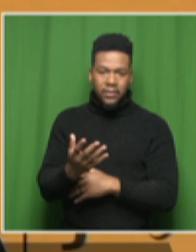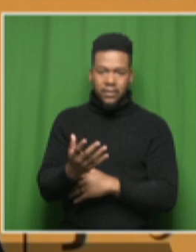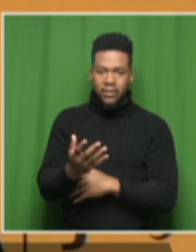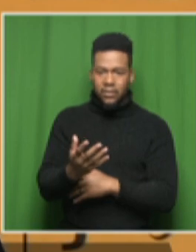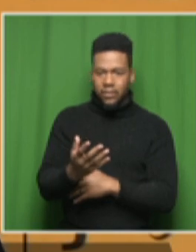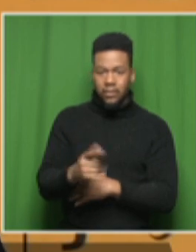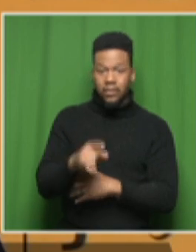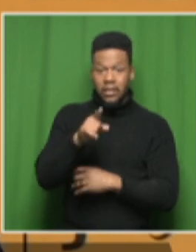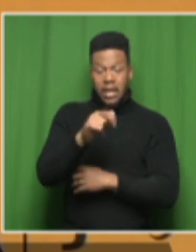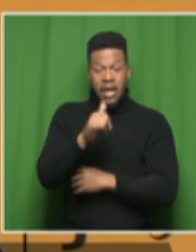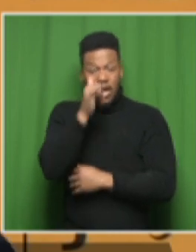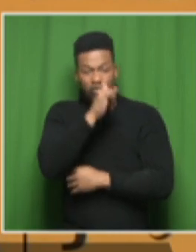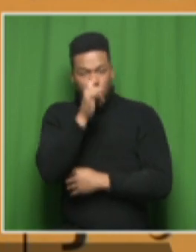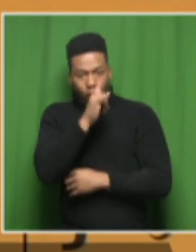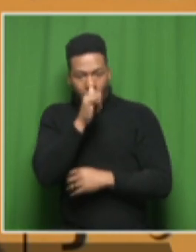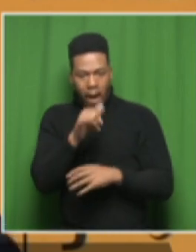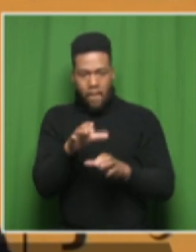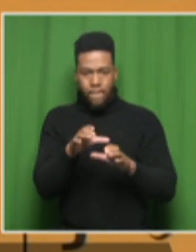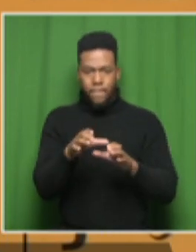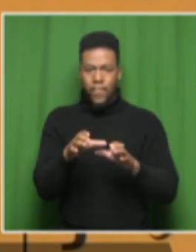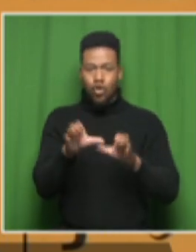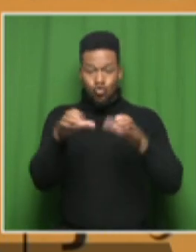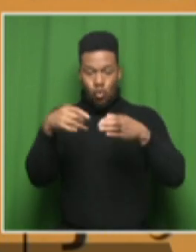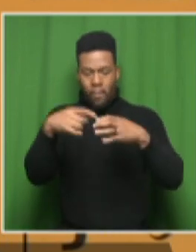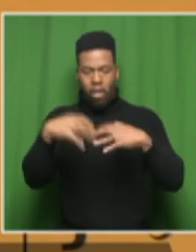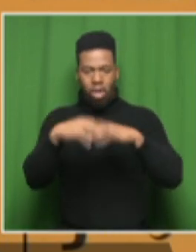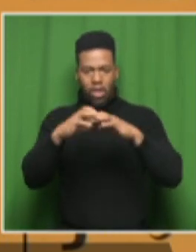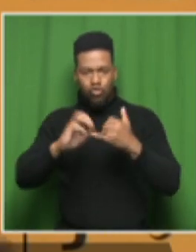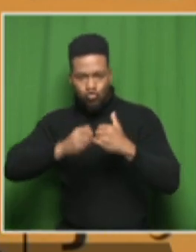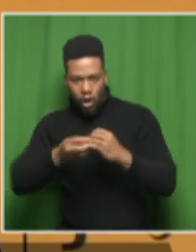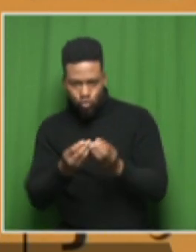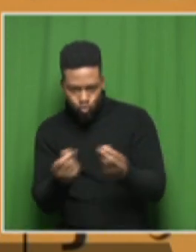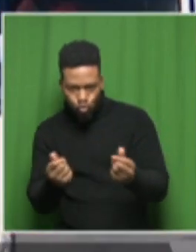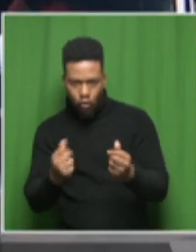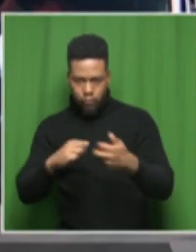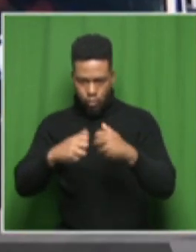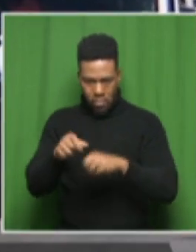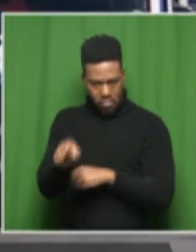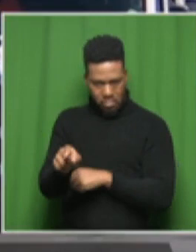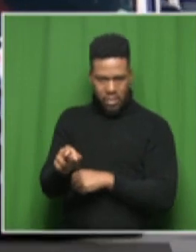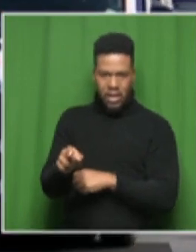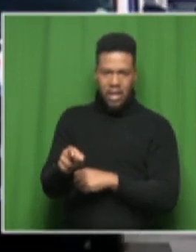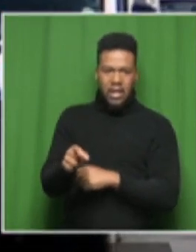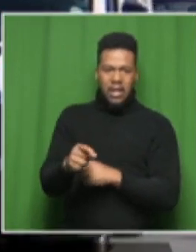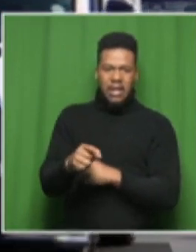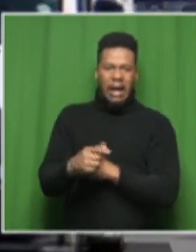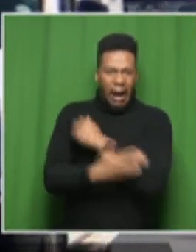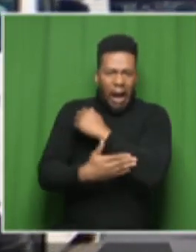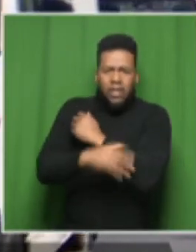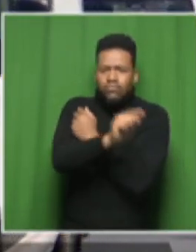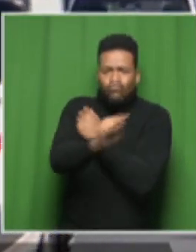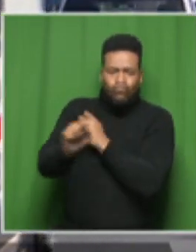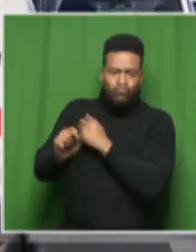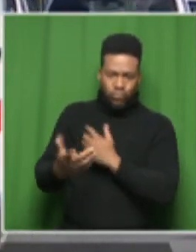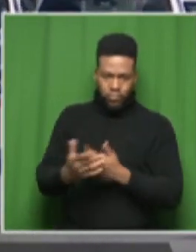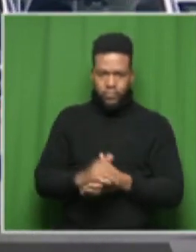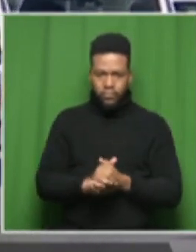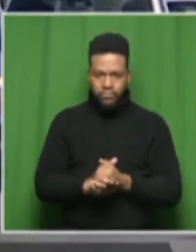Combating Committee that seeks to address this particular issue across the whole country. The bridge was constructed